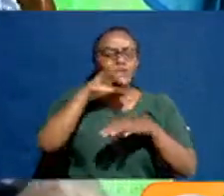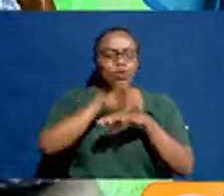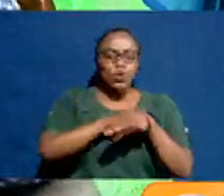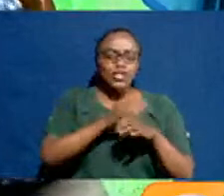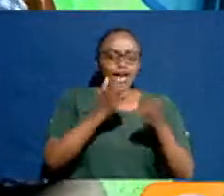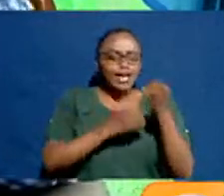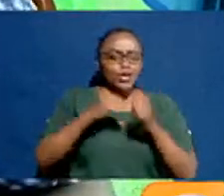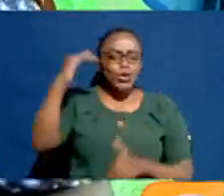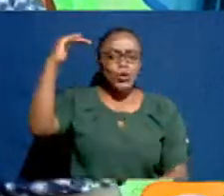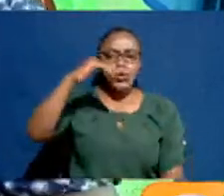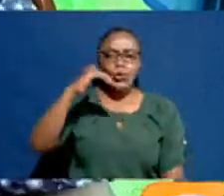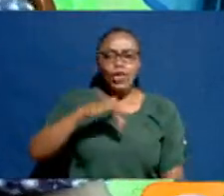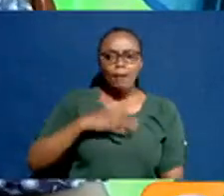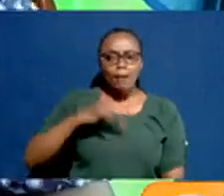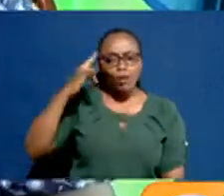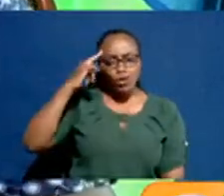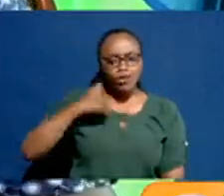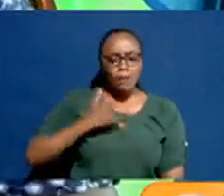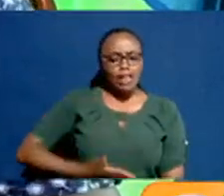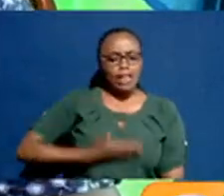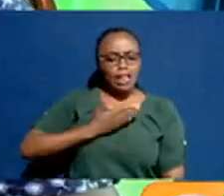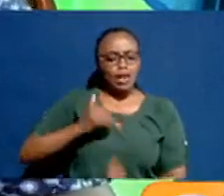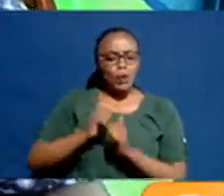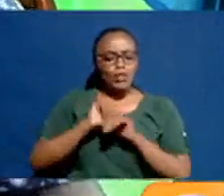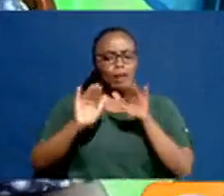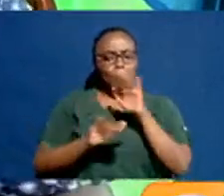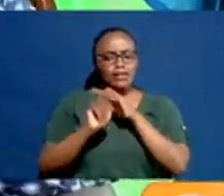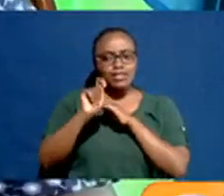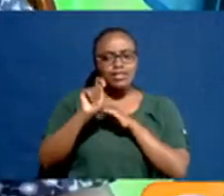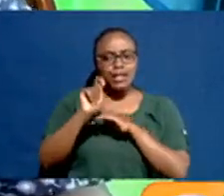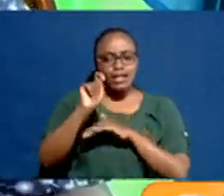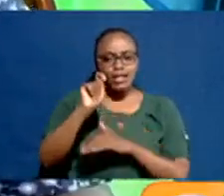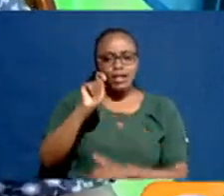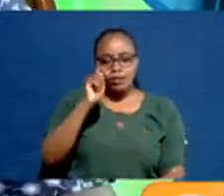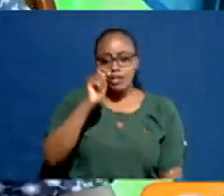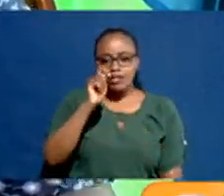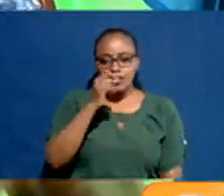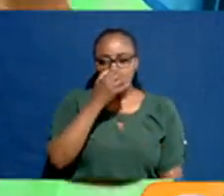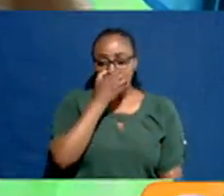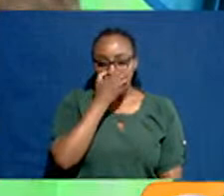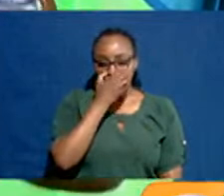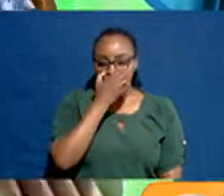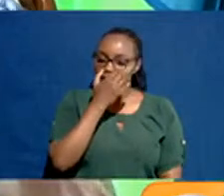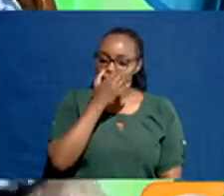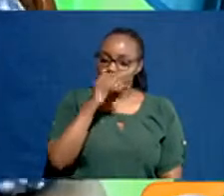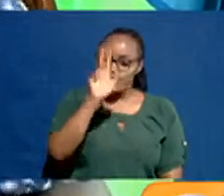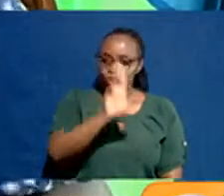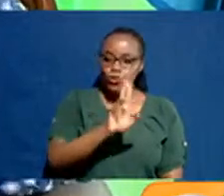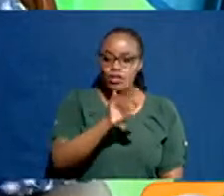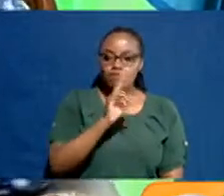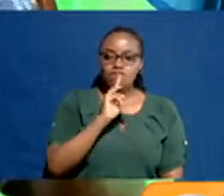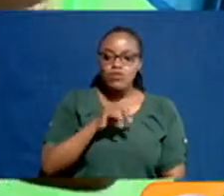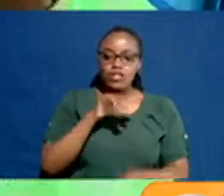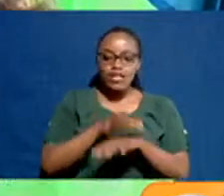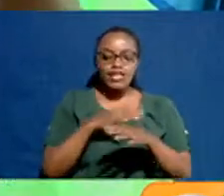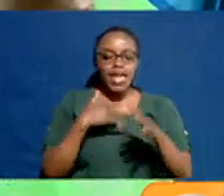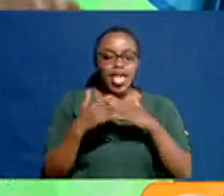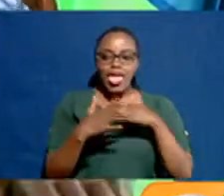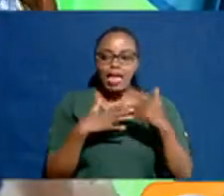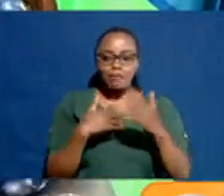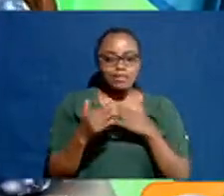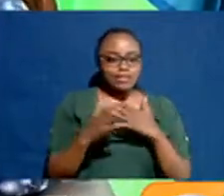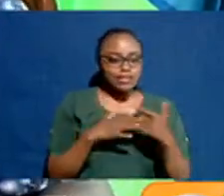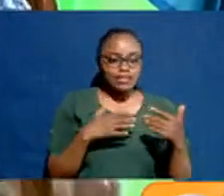economy, people thought that I'm bitter with President Uhuru Kenyatta. I was just simply being honest. When I said we got empty coffers, I was simply